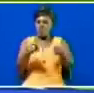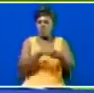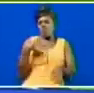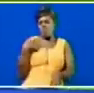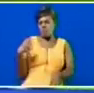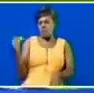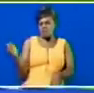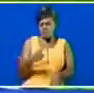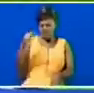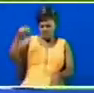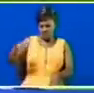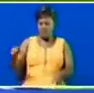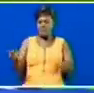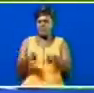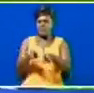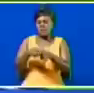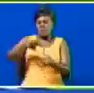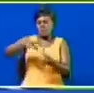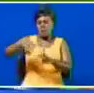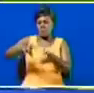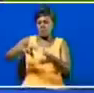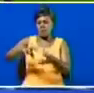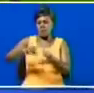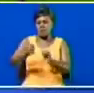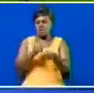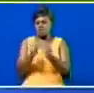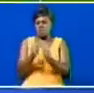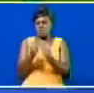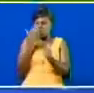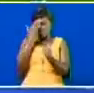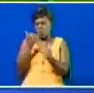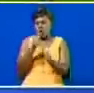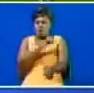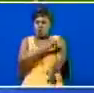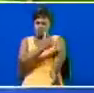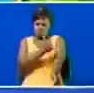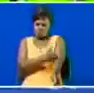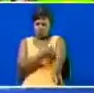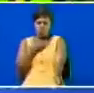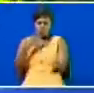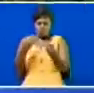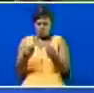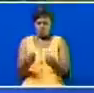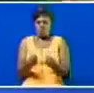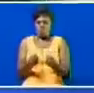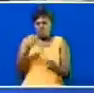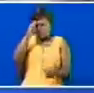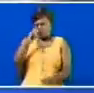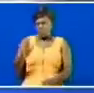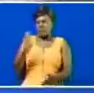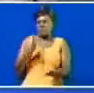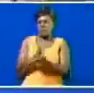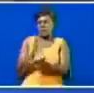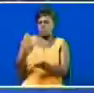Games this month, has always been a controversial figure in the sport as its authorities have sought a solution that respected her rights while